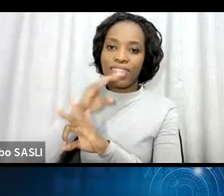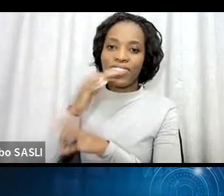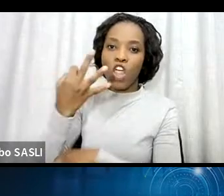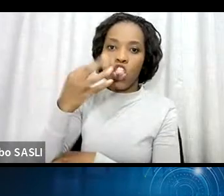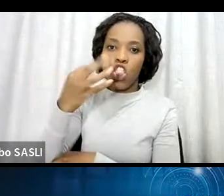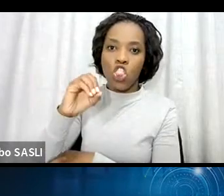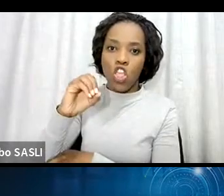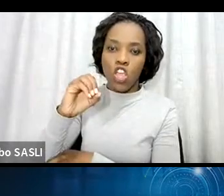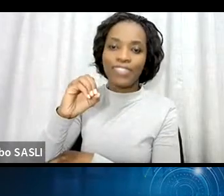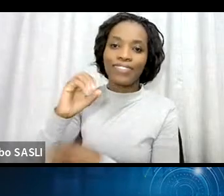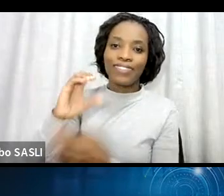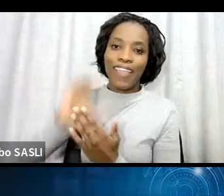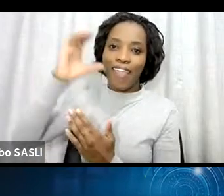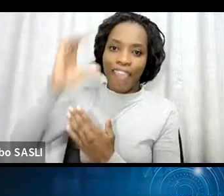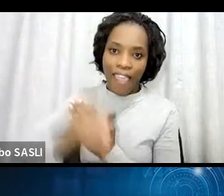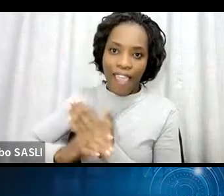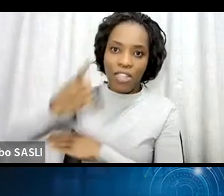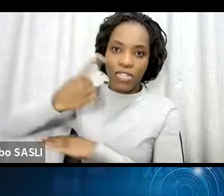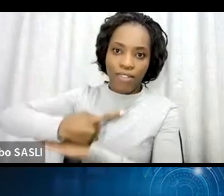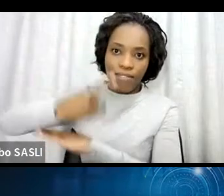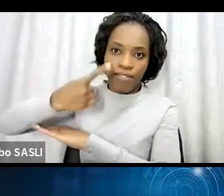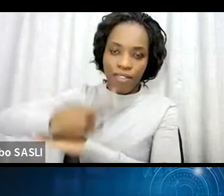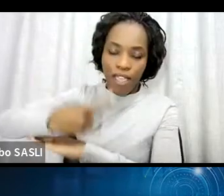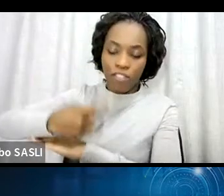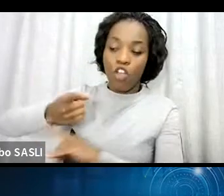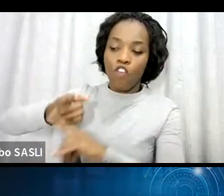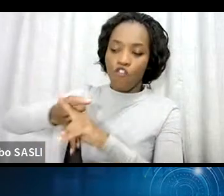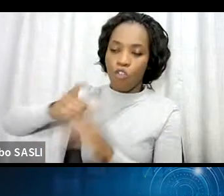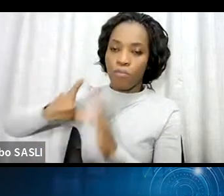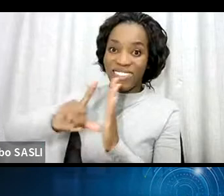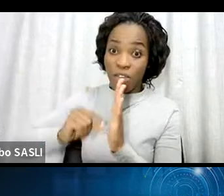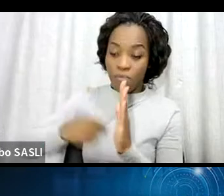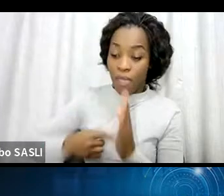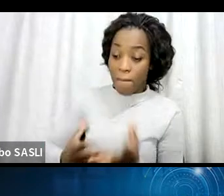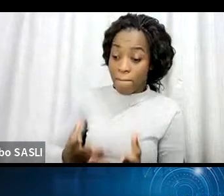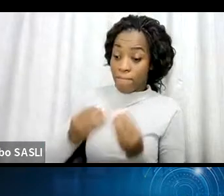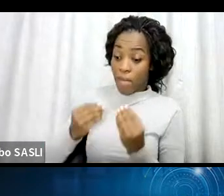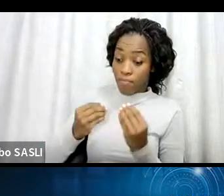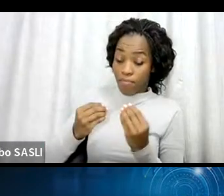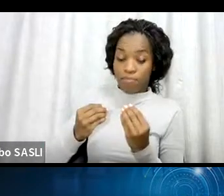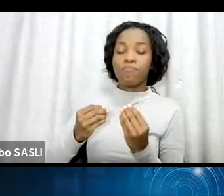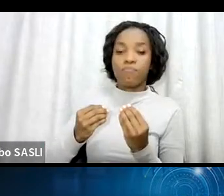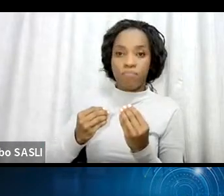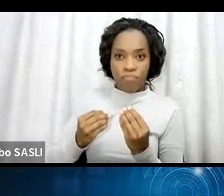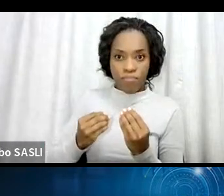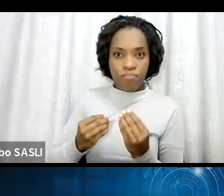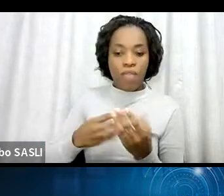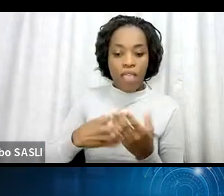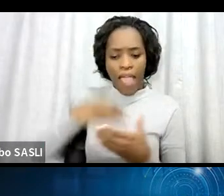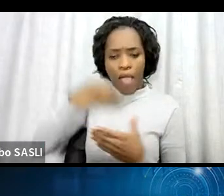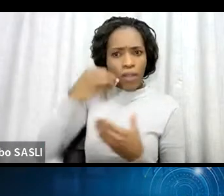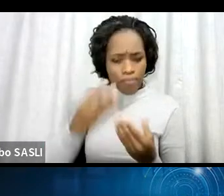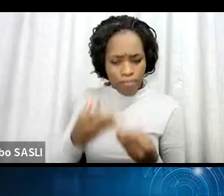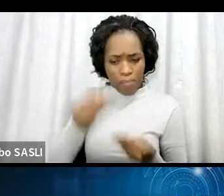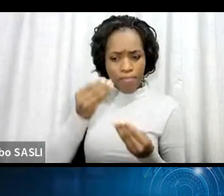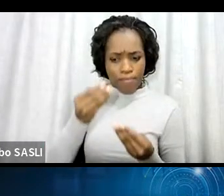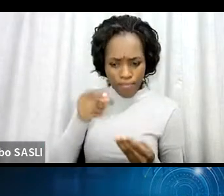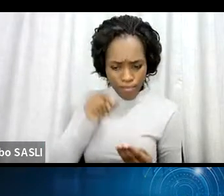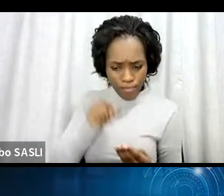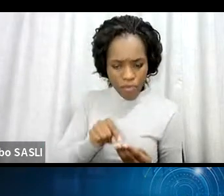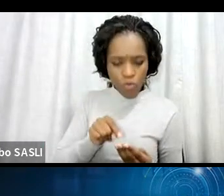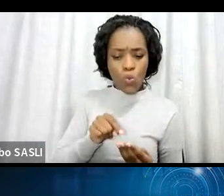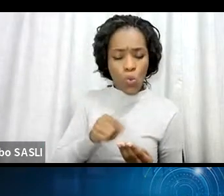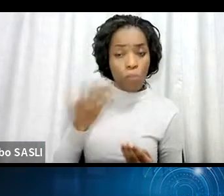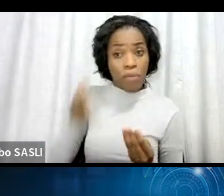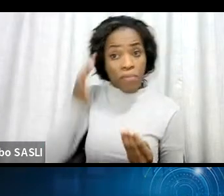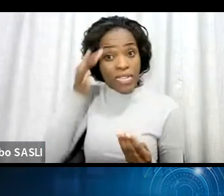days from the date that you have received an outcome whether that is a decision that was